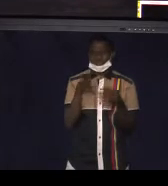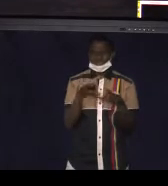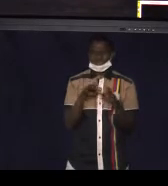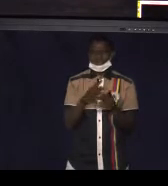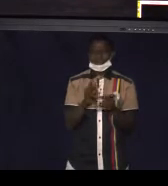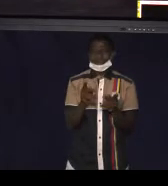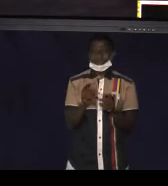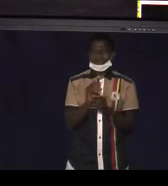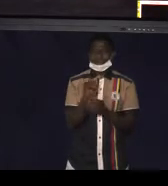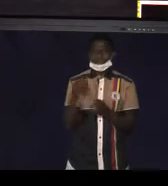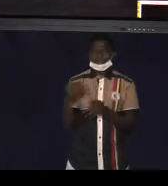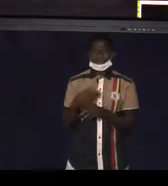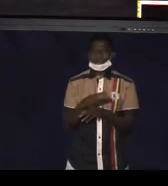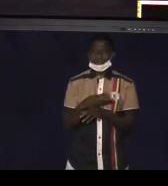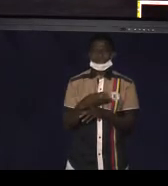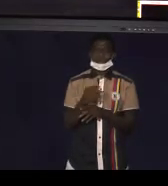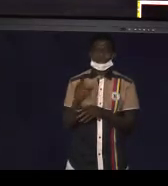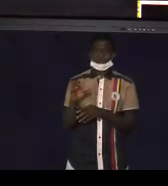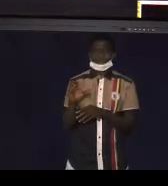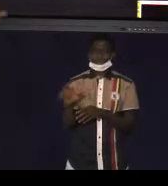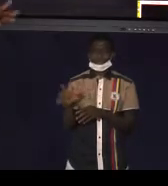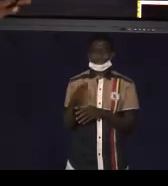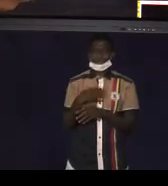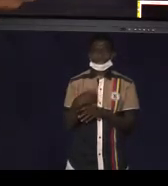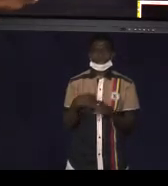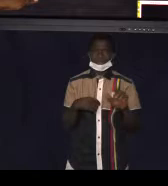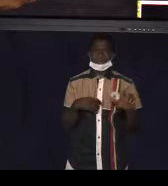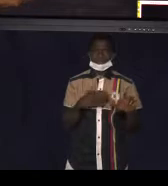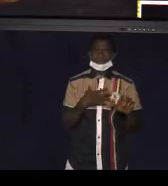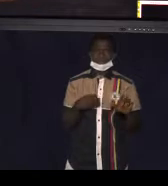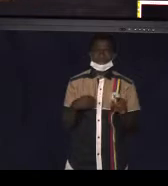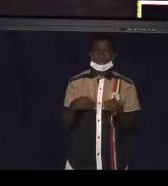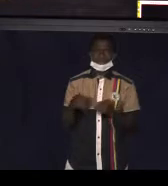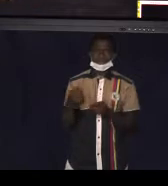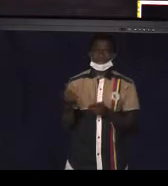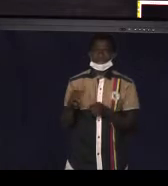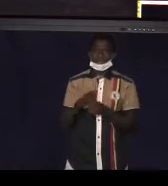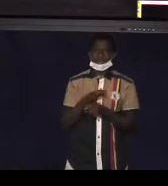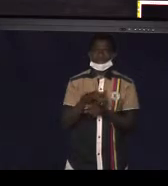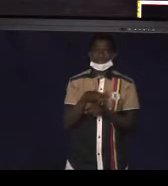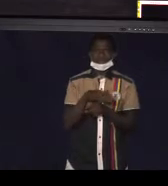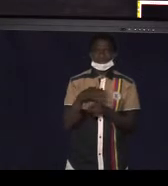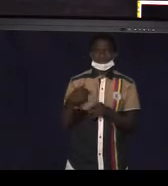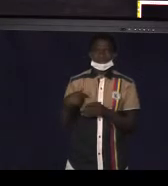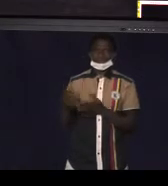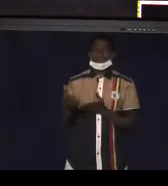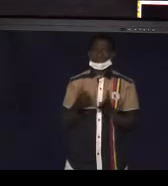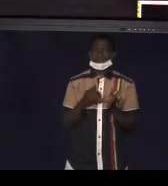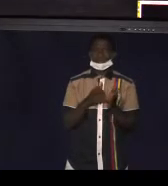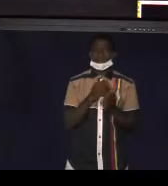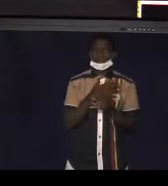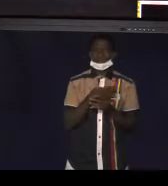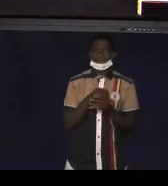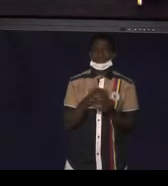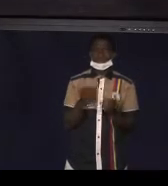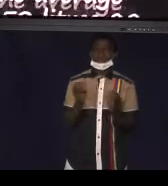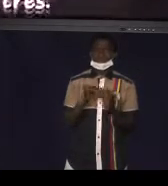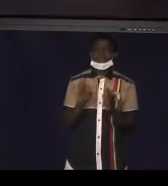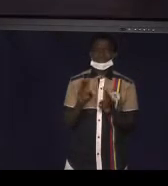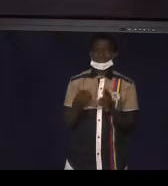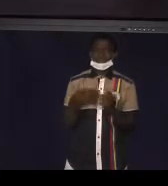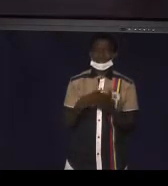have done. We multiply the centiliters, and then we multiply the liters, and then any spillover liter, we bring it here and add